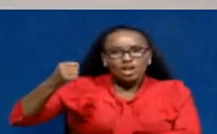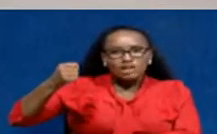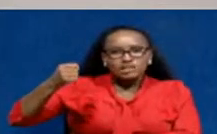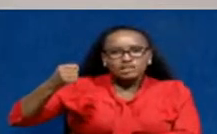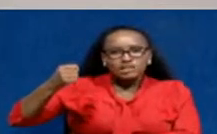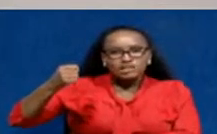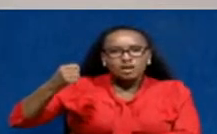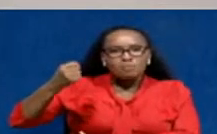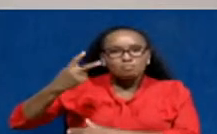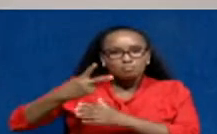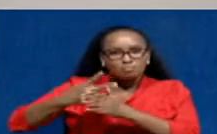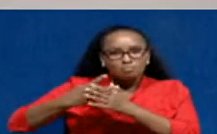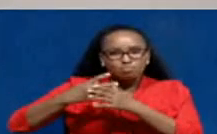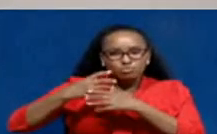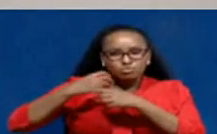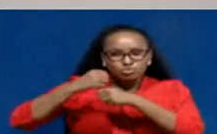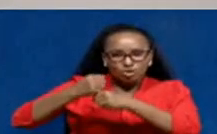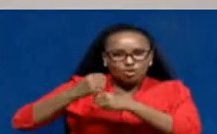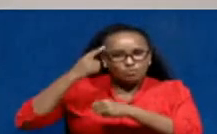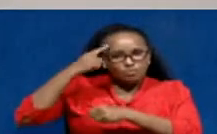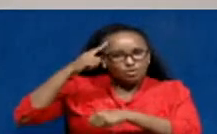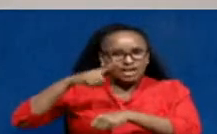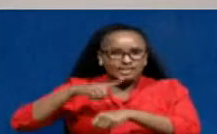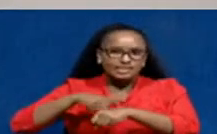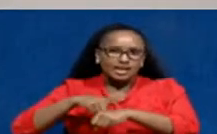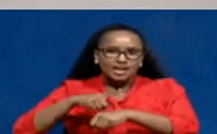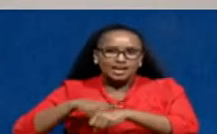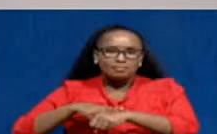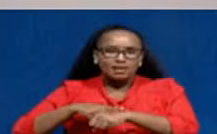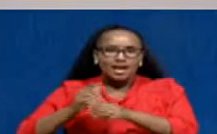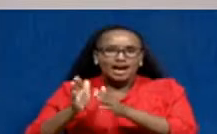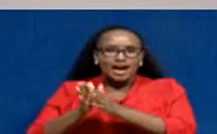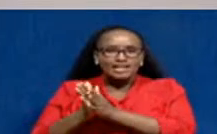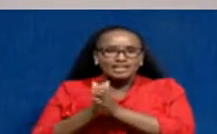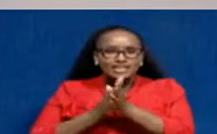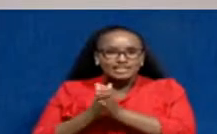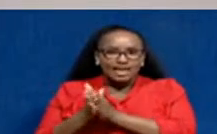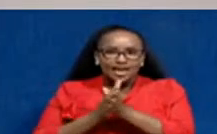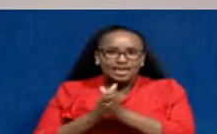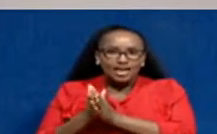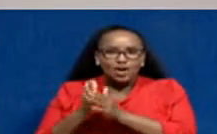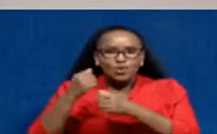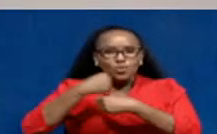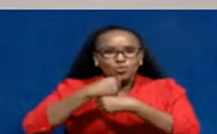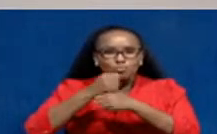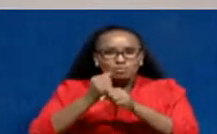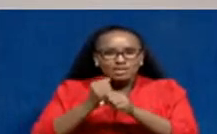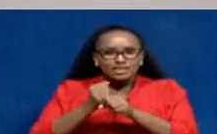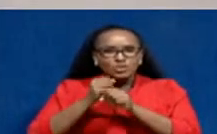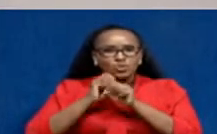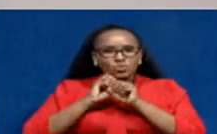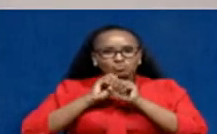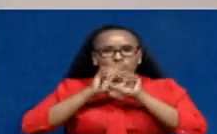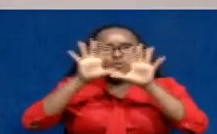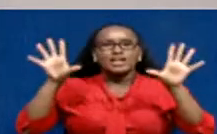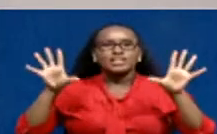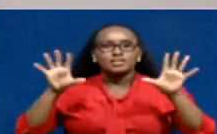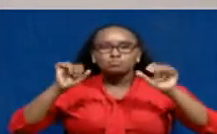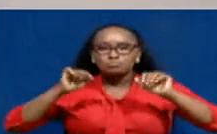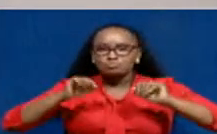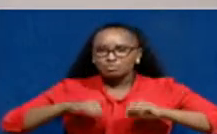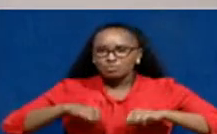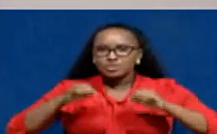bold for a moment and a desire to make it burn as brightly as